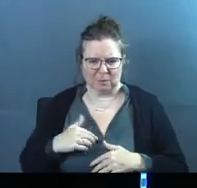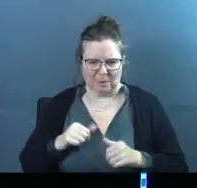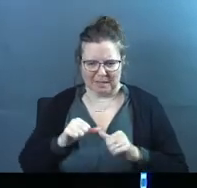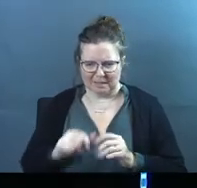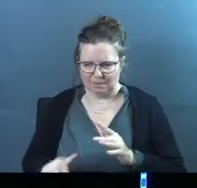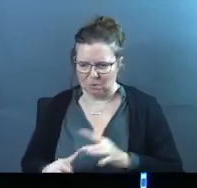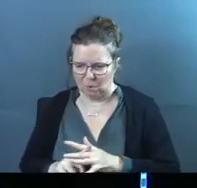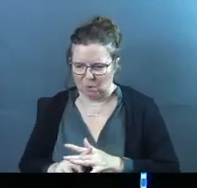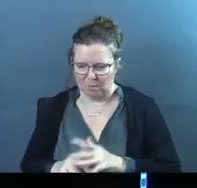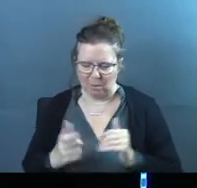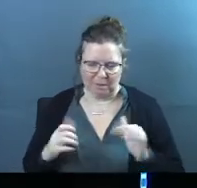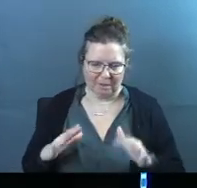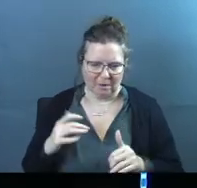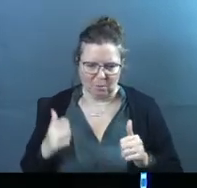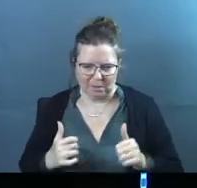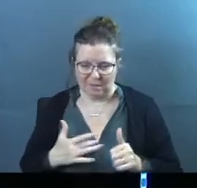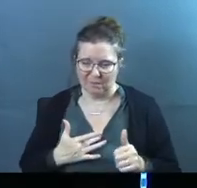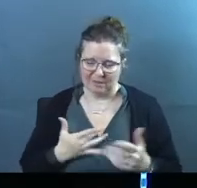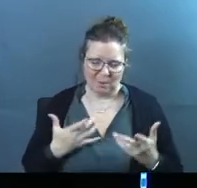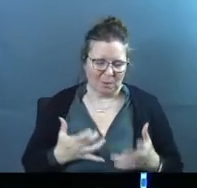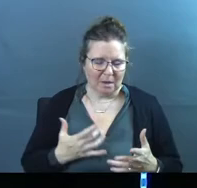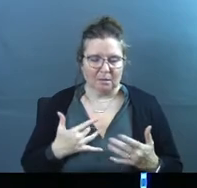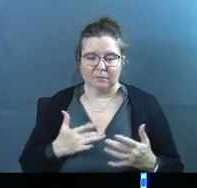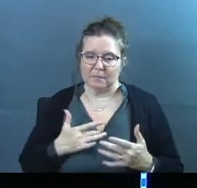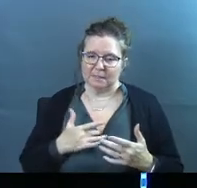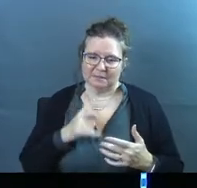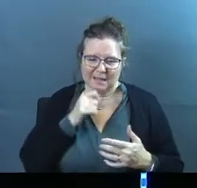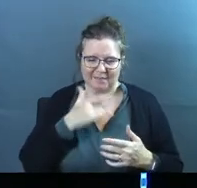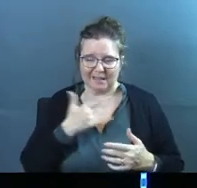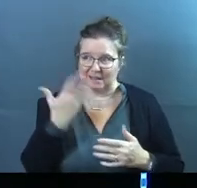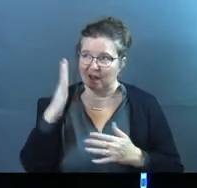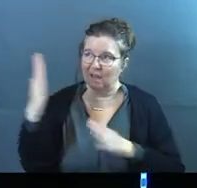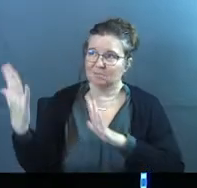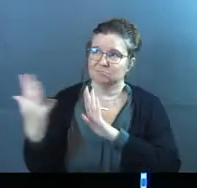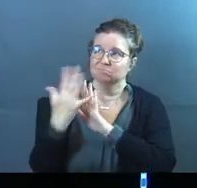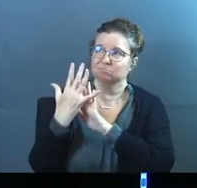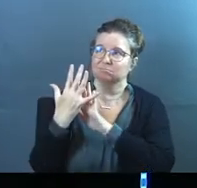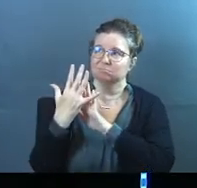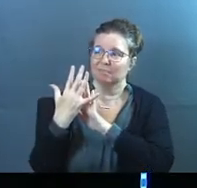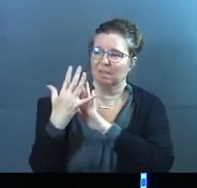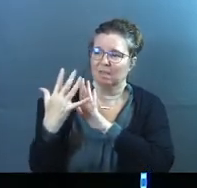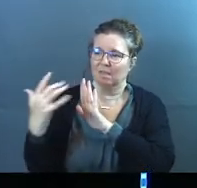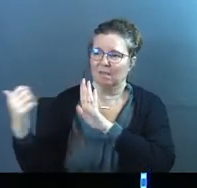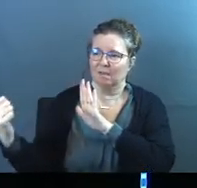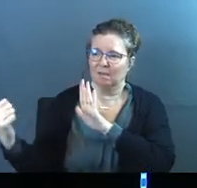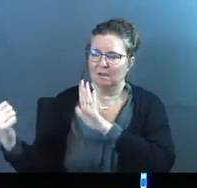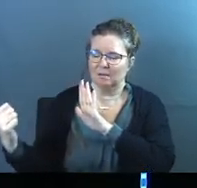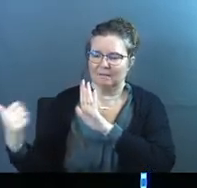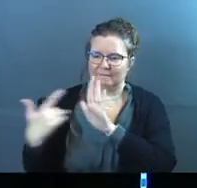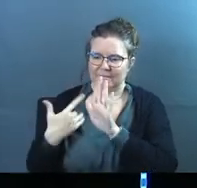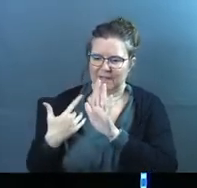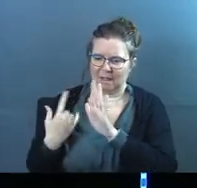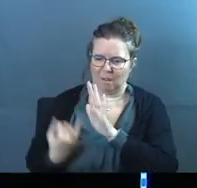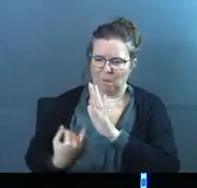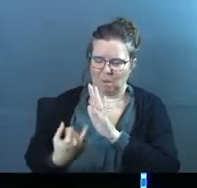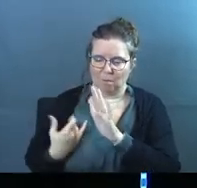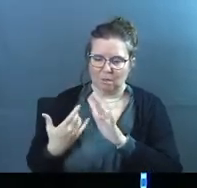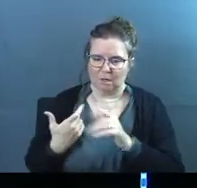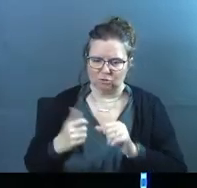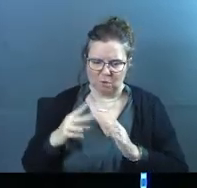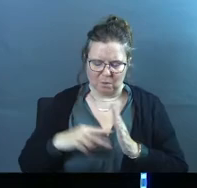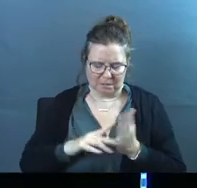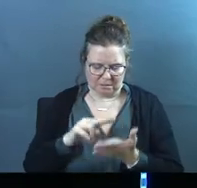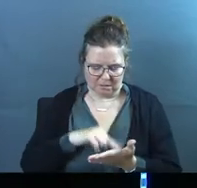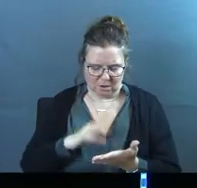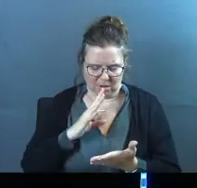showing up? Do I keep going? Even when it doesn't feel like it. Even when I'm not feeling God, the presence of the Holy Spirit, like I did maybe in the beginning. Even in the days where I'm trying to read